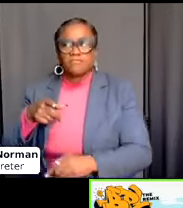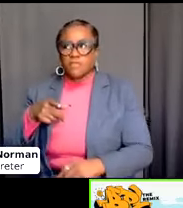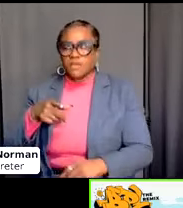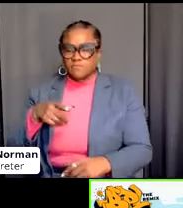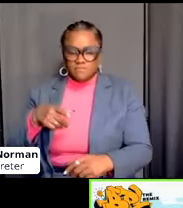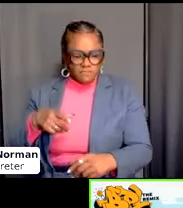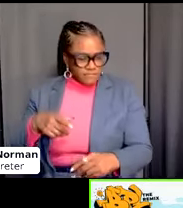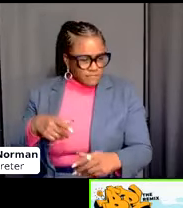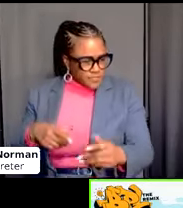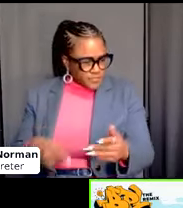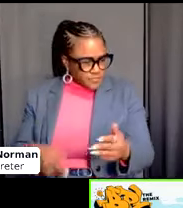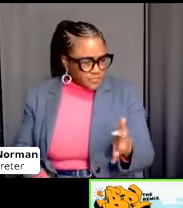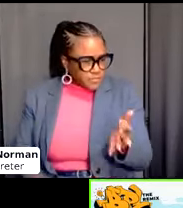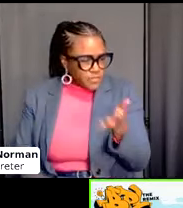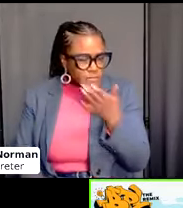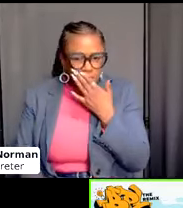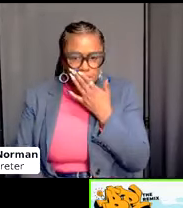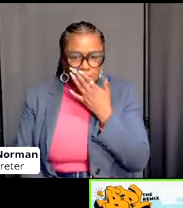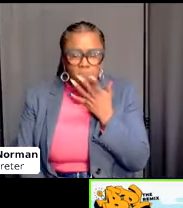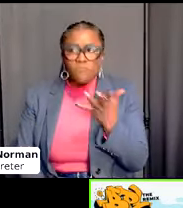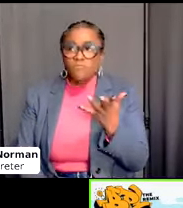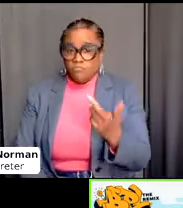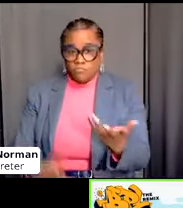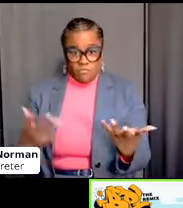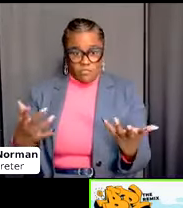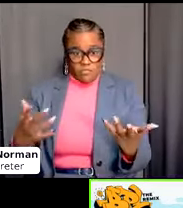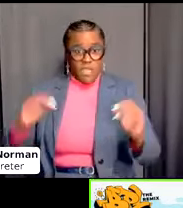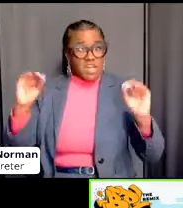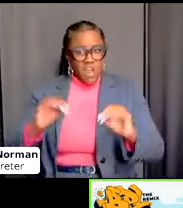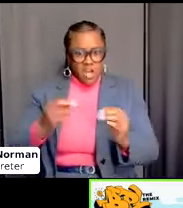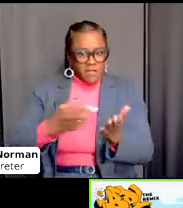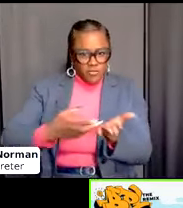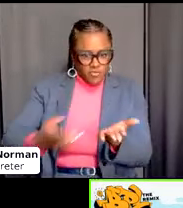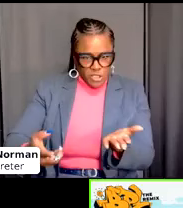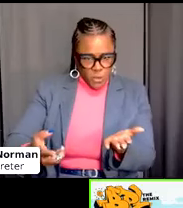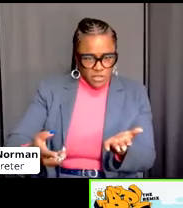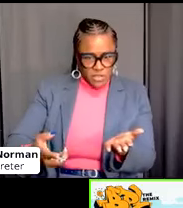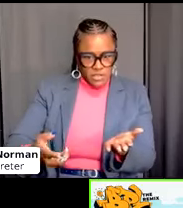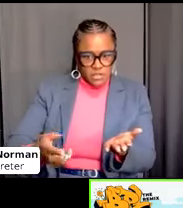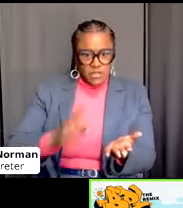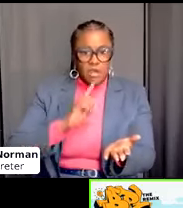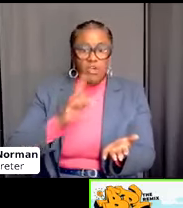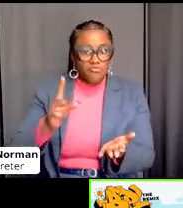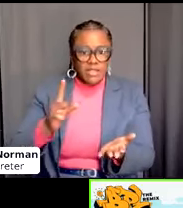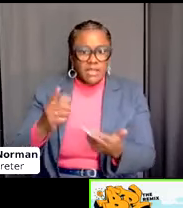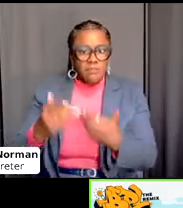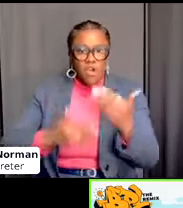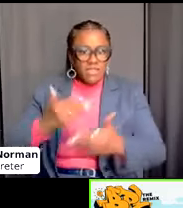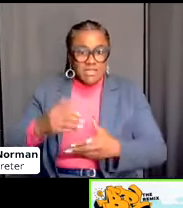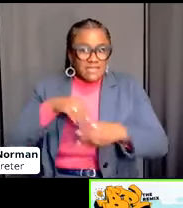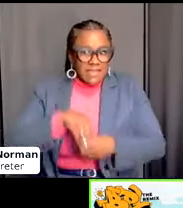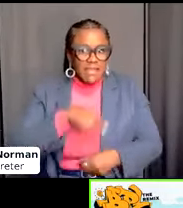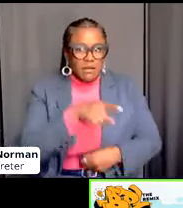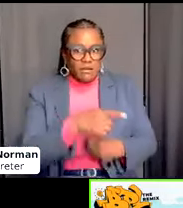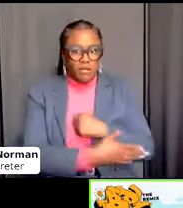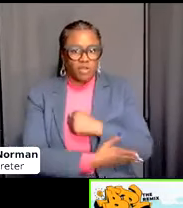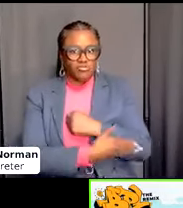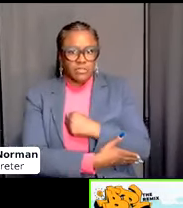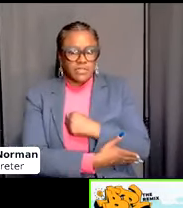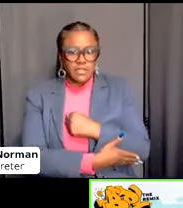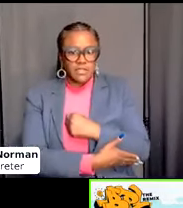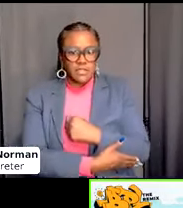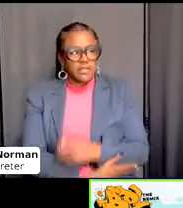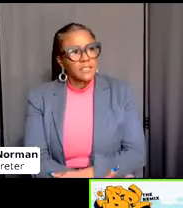the fact that none of the resources are really processed in the country, it seems to me to